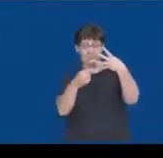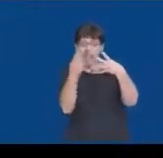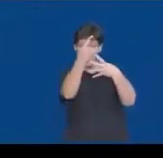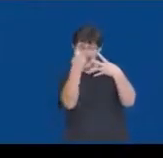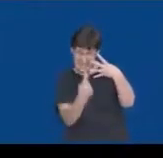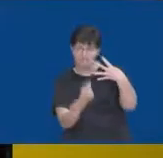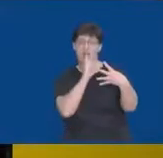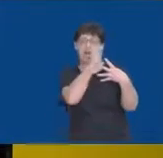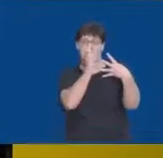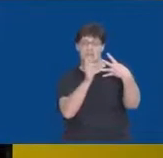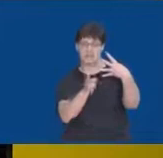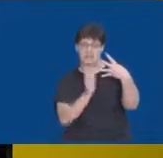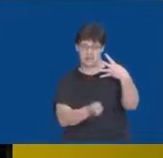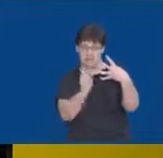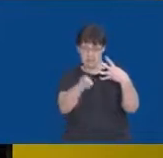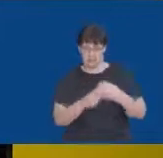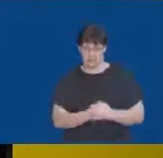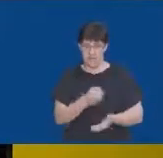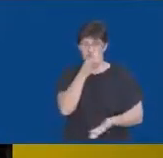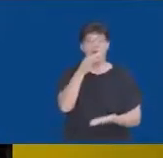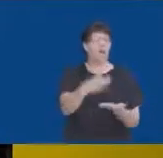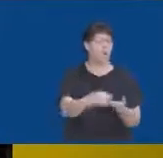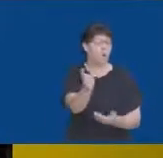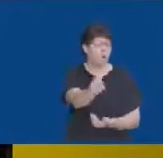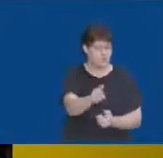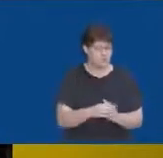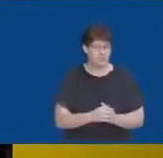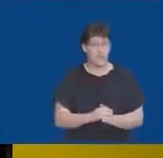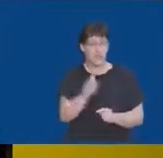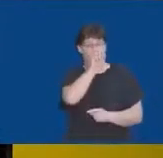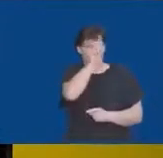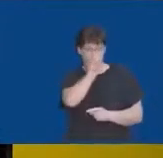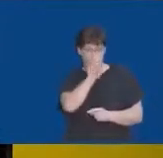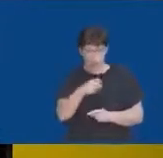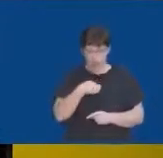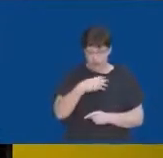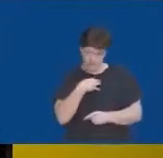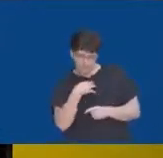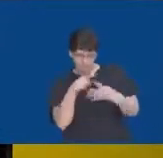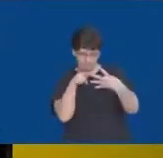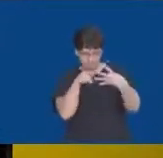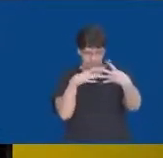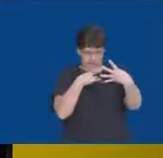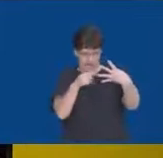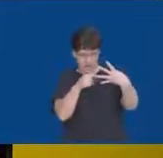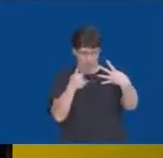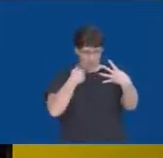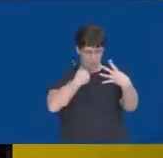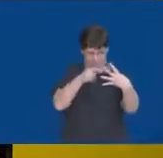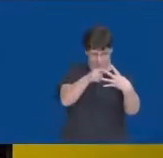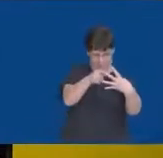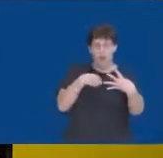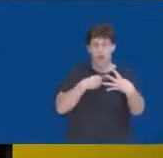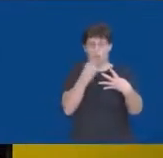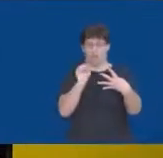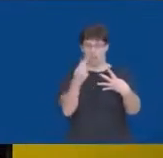these questions. What I recommend is that you actually take the questions that you like and the stuff that you enjoy and do